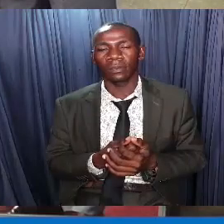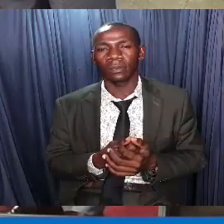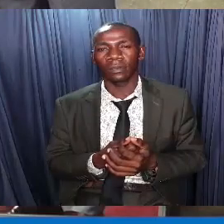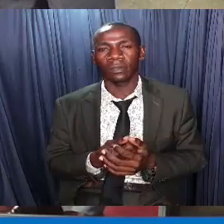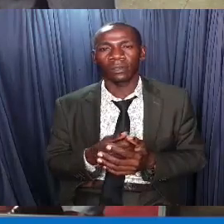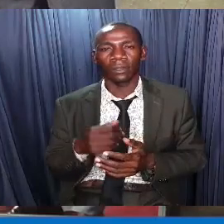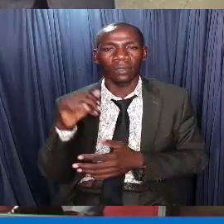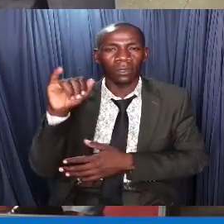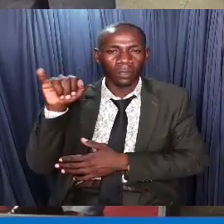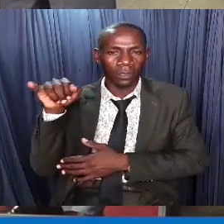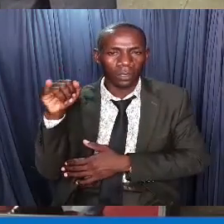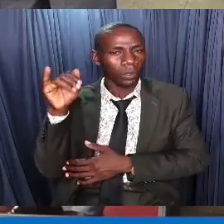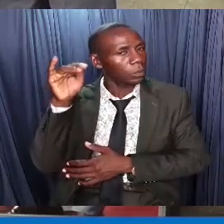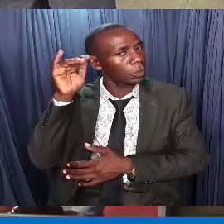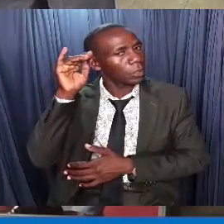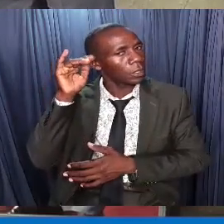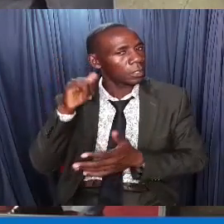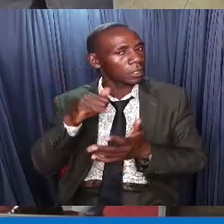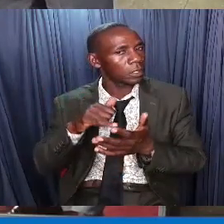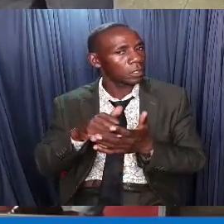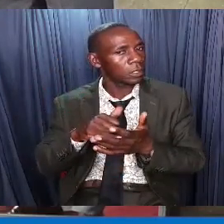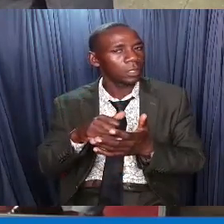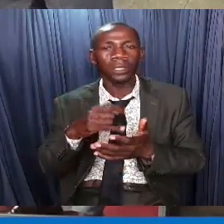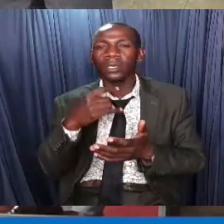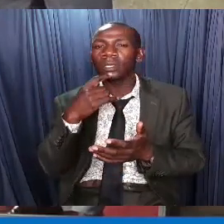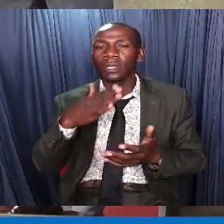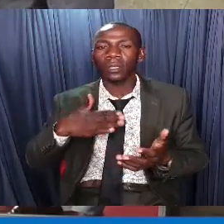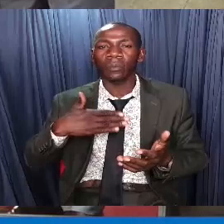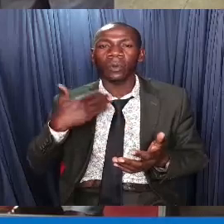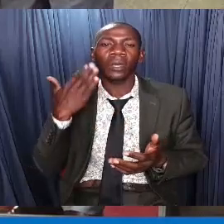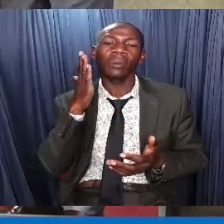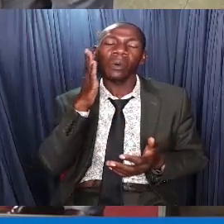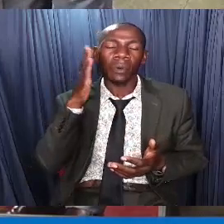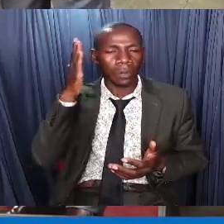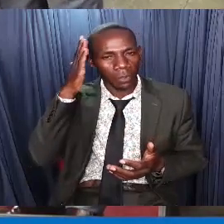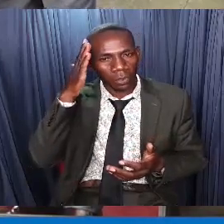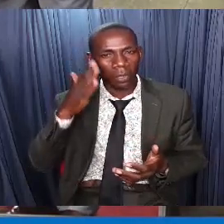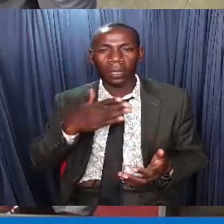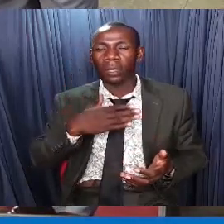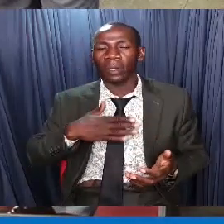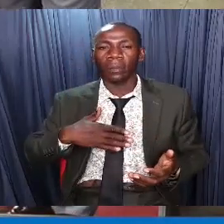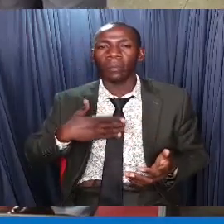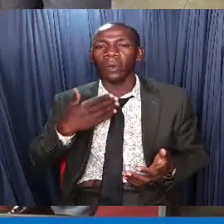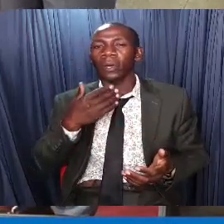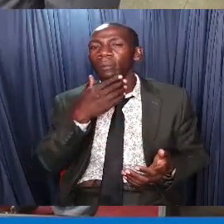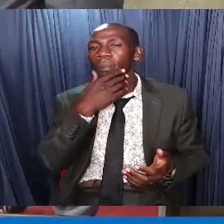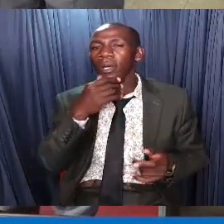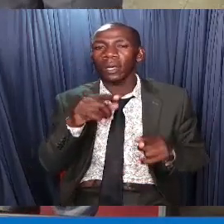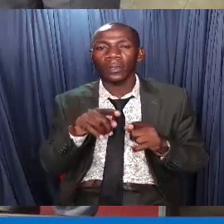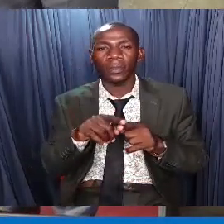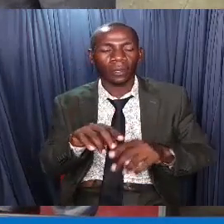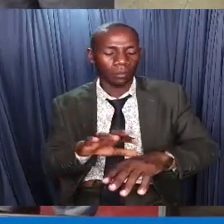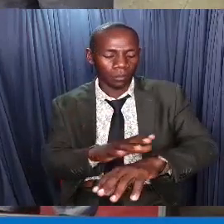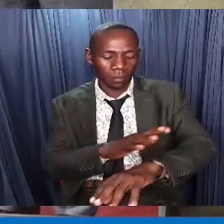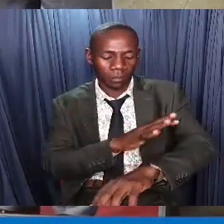Basi Yakobo akatii. So Jacob obeyed. Akasema mamangu, wajua ndugu yangu, he said, mwili wako umejaa manyoya. You know my brother is so